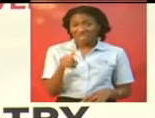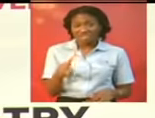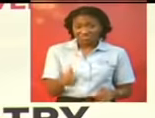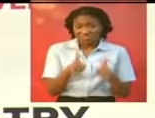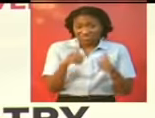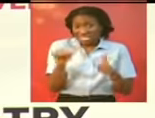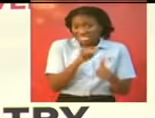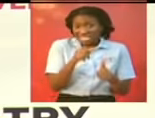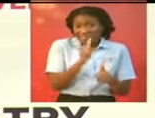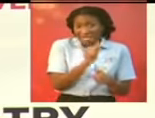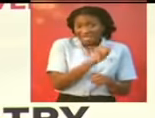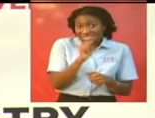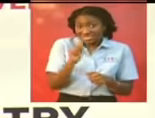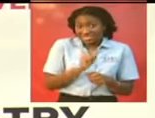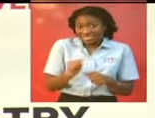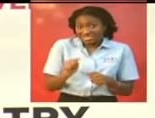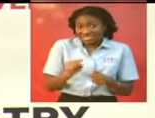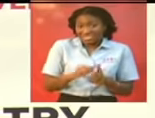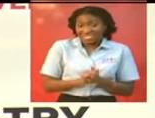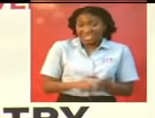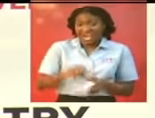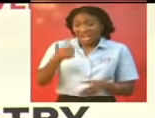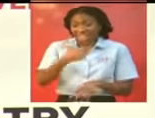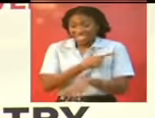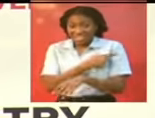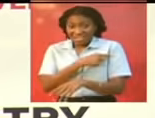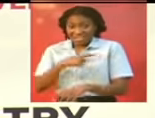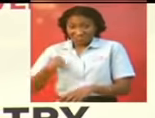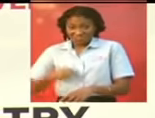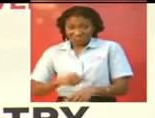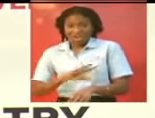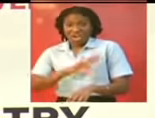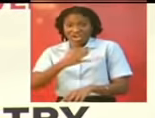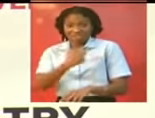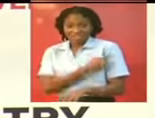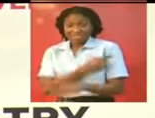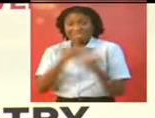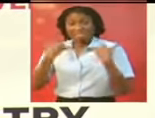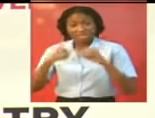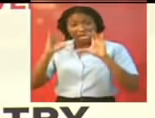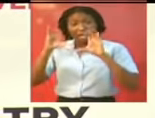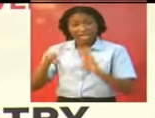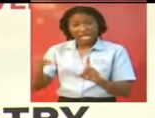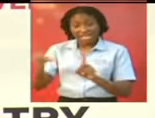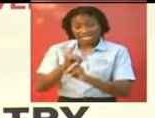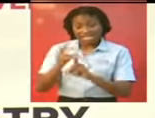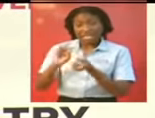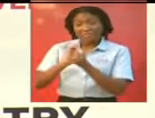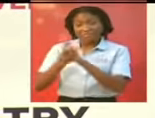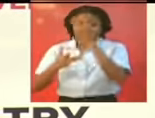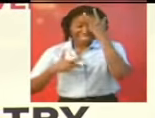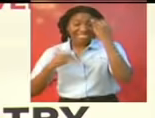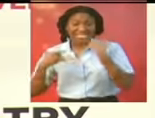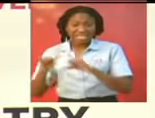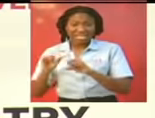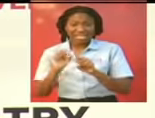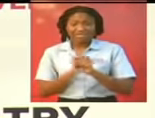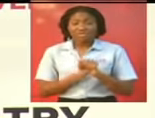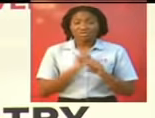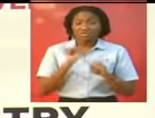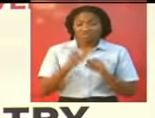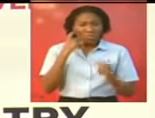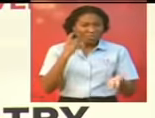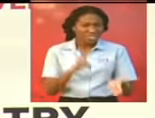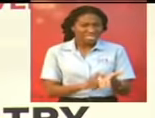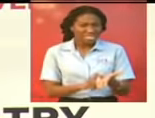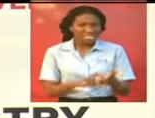of getting infected is still there. It is a matter of mitigating or managing the risk. What we have noted is that with